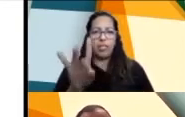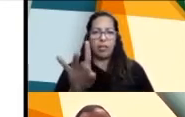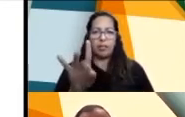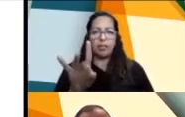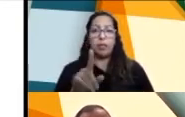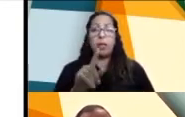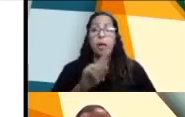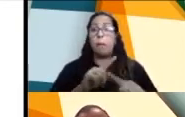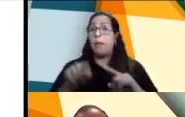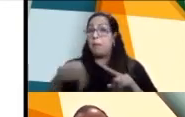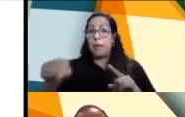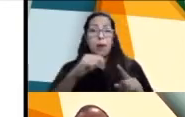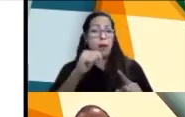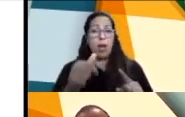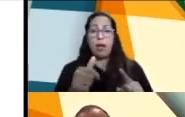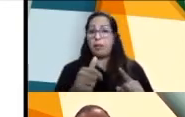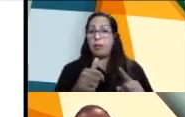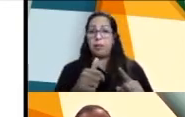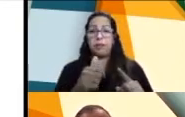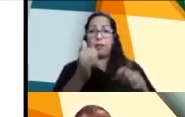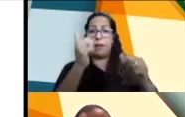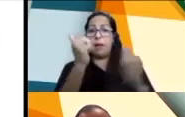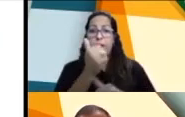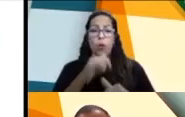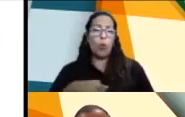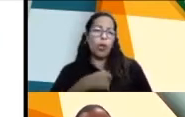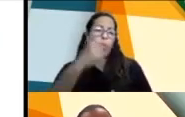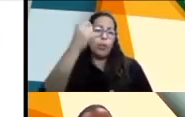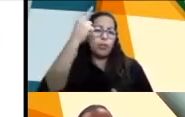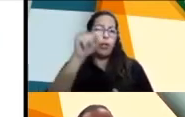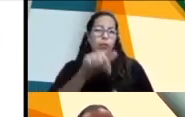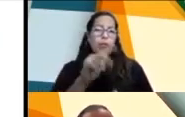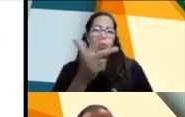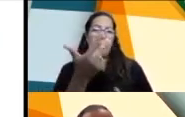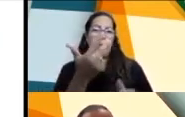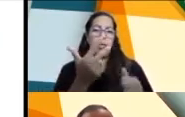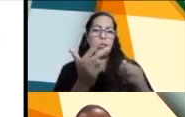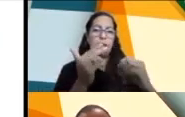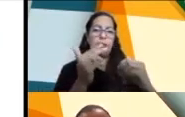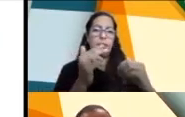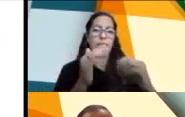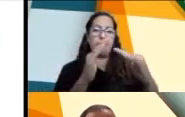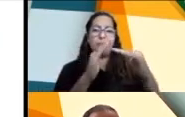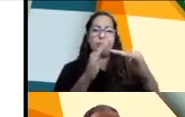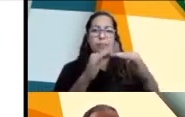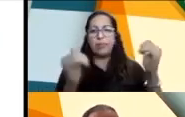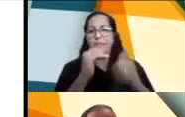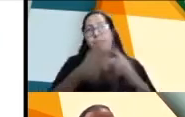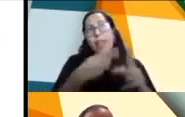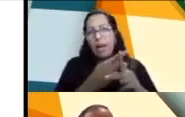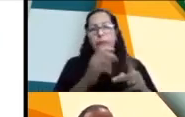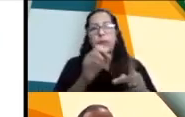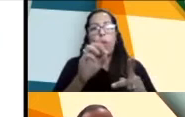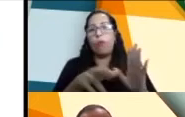to Part 58, we understand that the 3 types of reports or